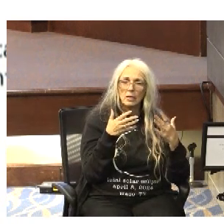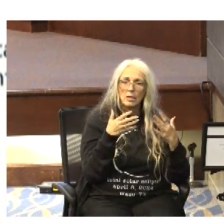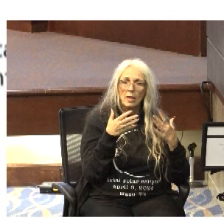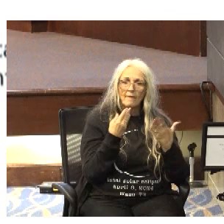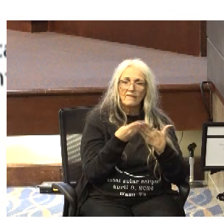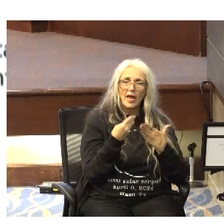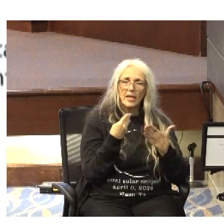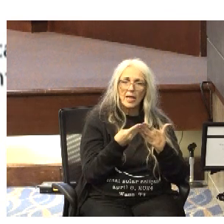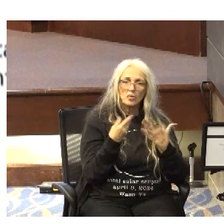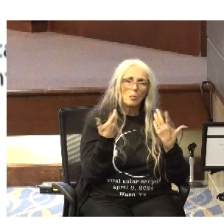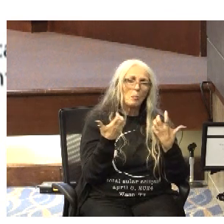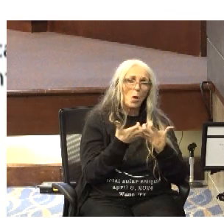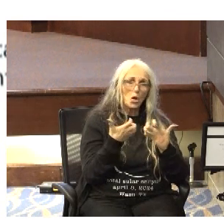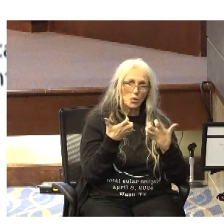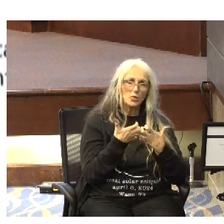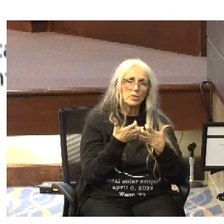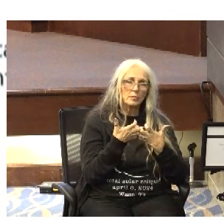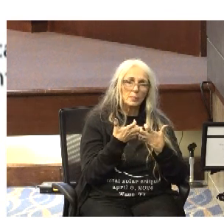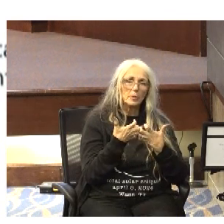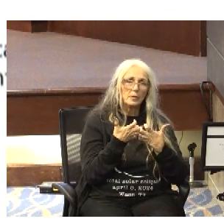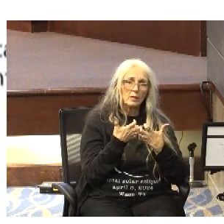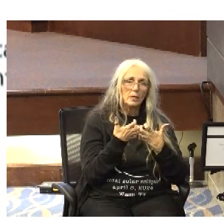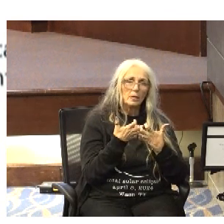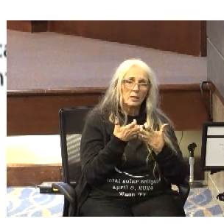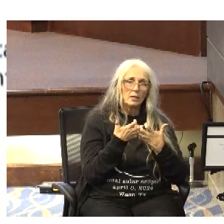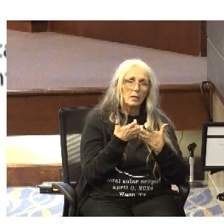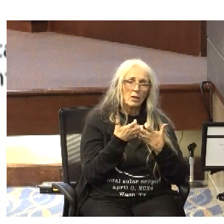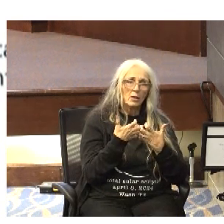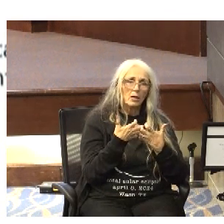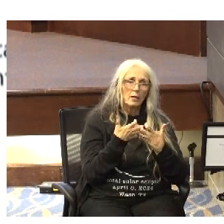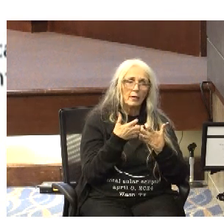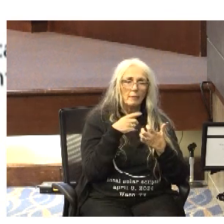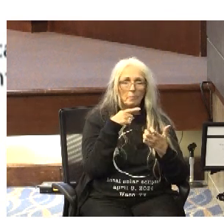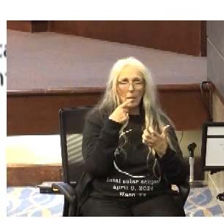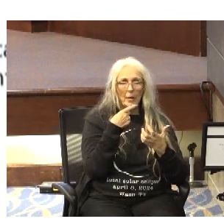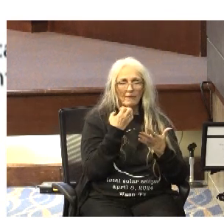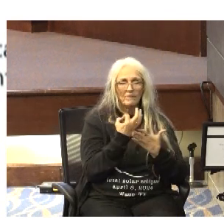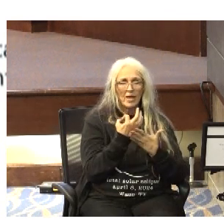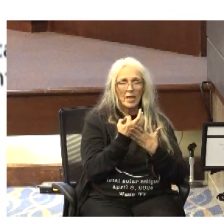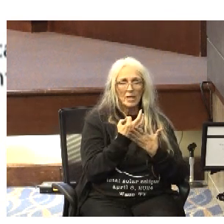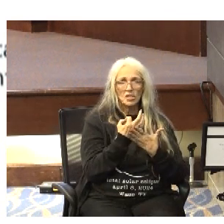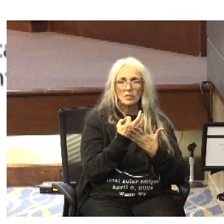without the financial partnership of one of those financial or public finance mechanisms.